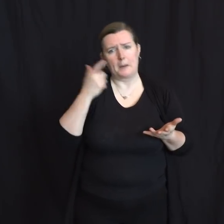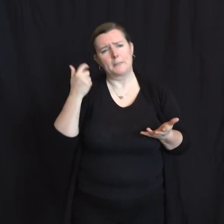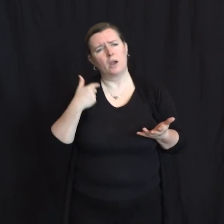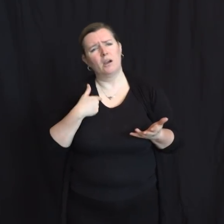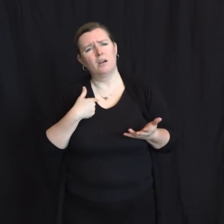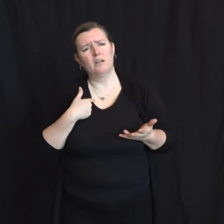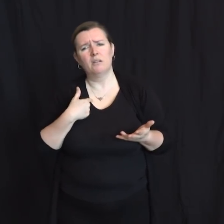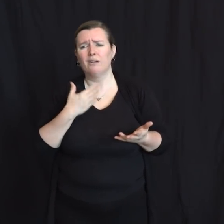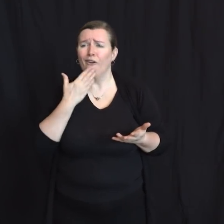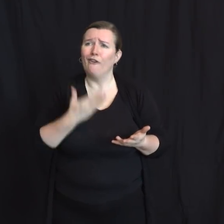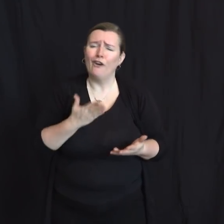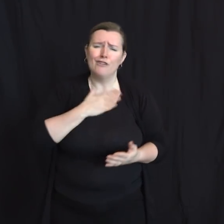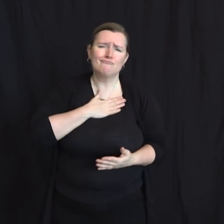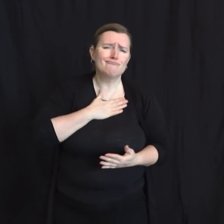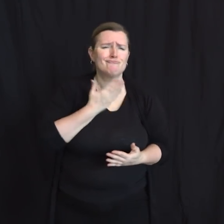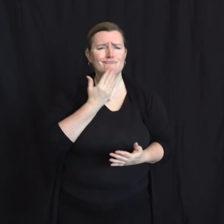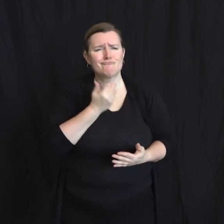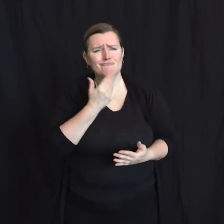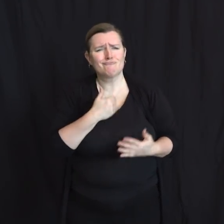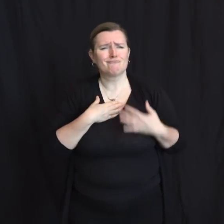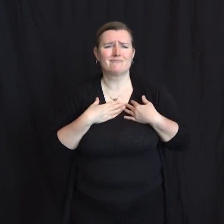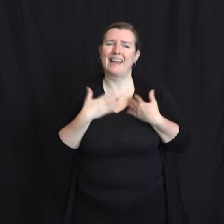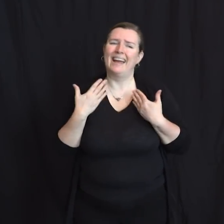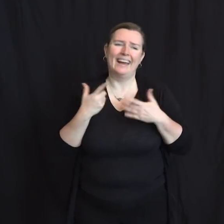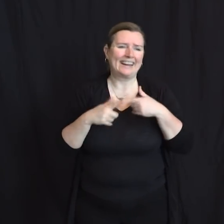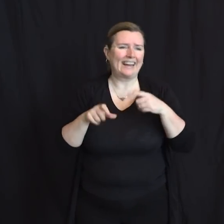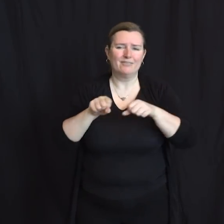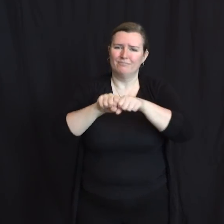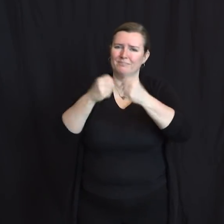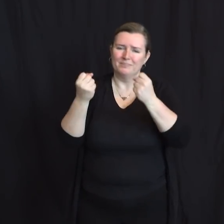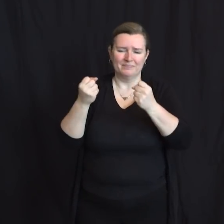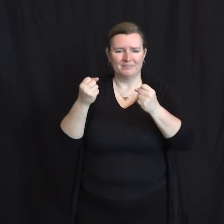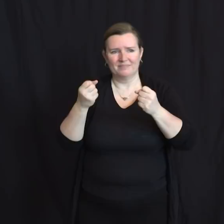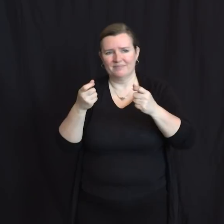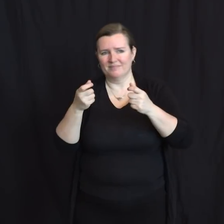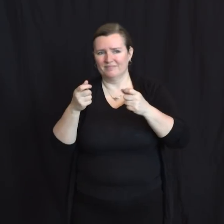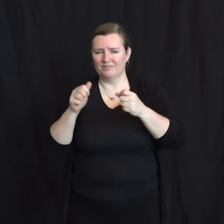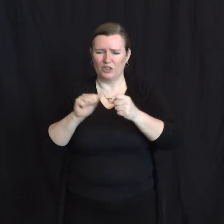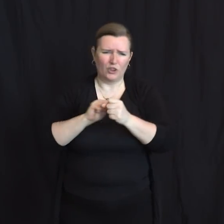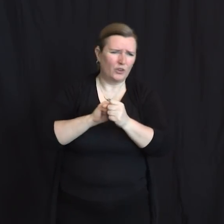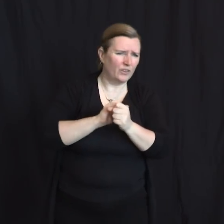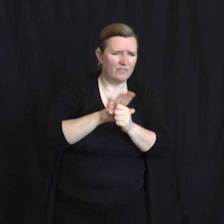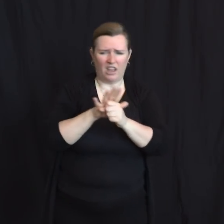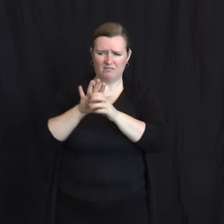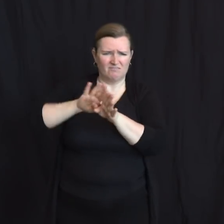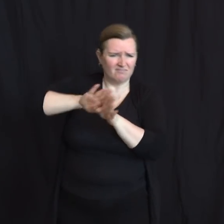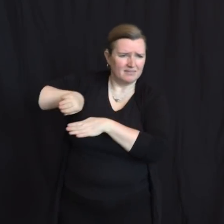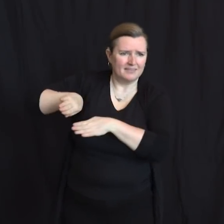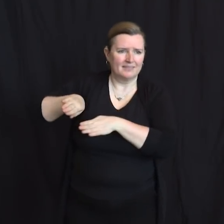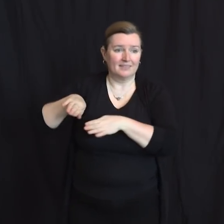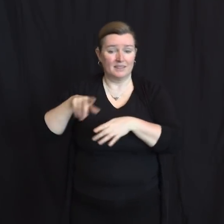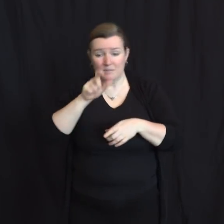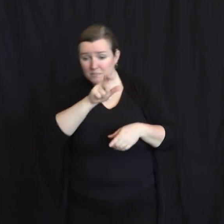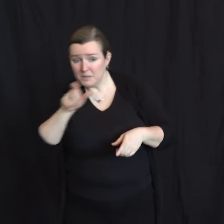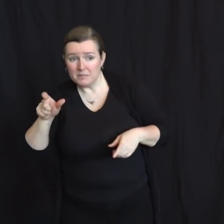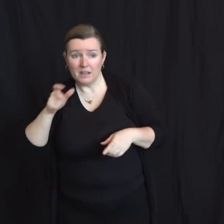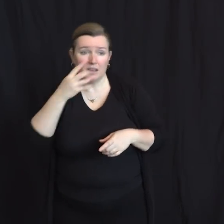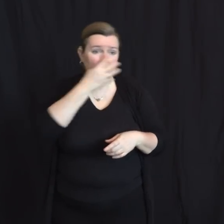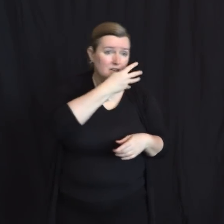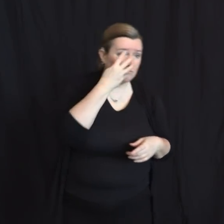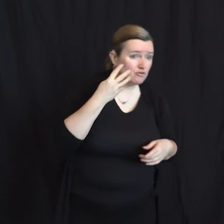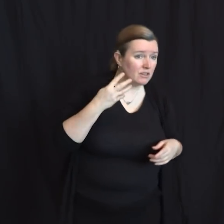going to break the back of this virus unless we bring us all along. I had a long interview earlier about our prison